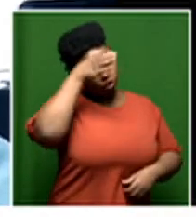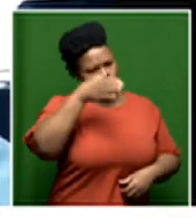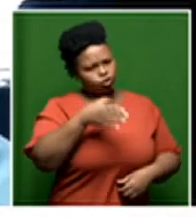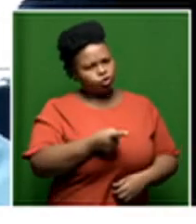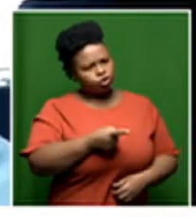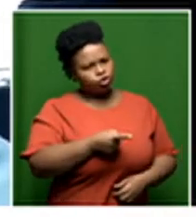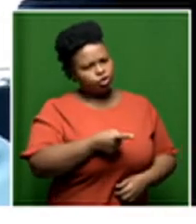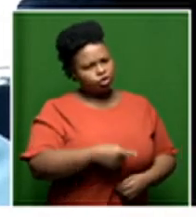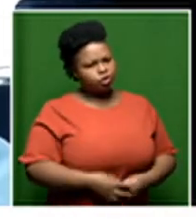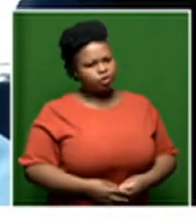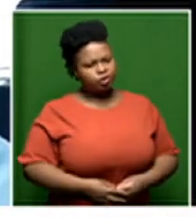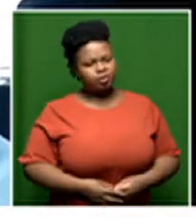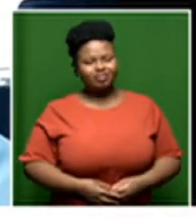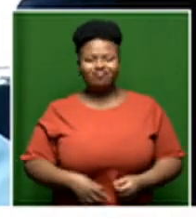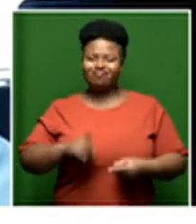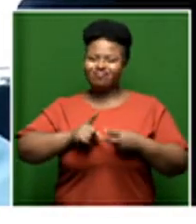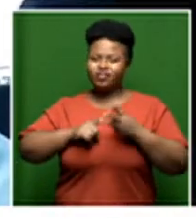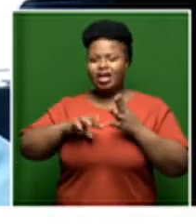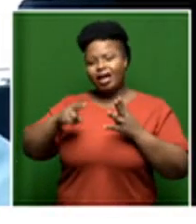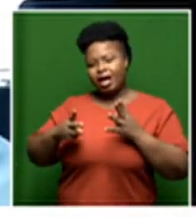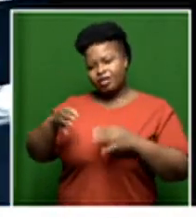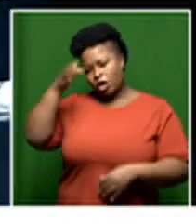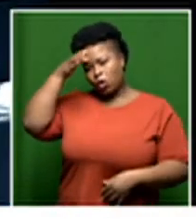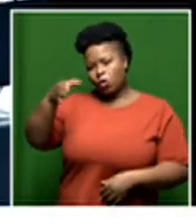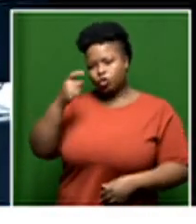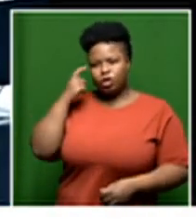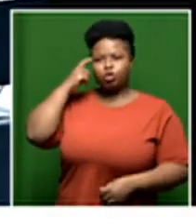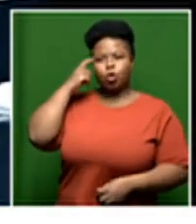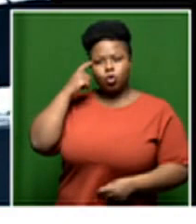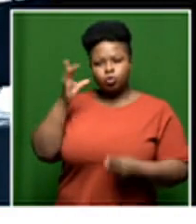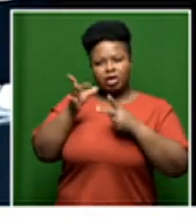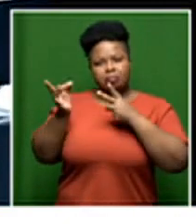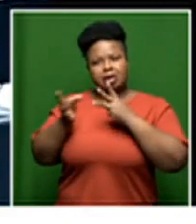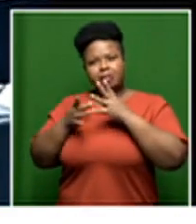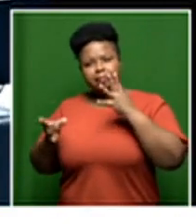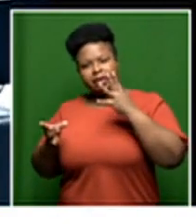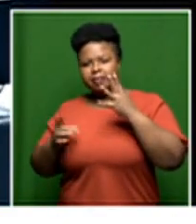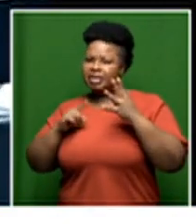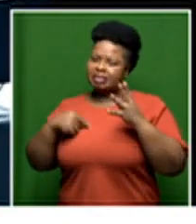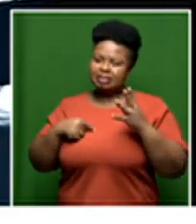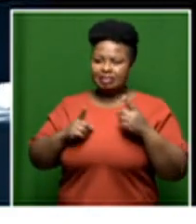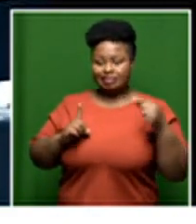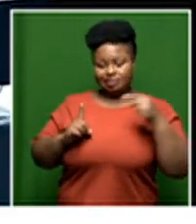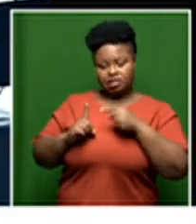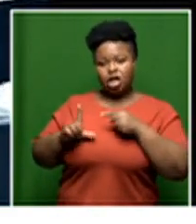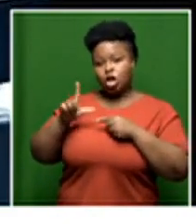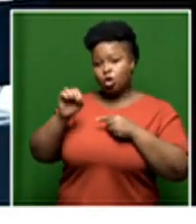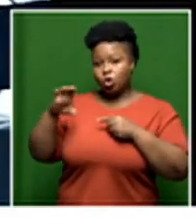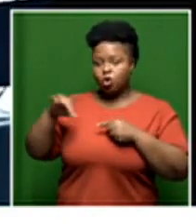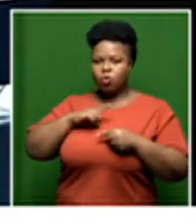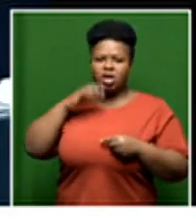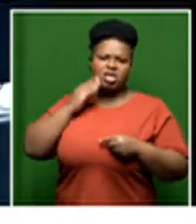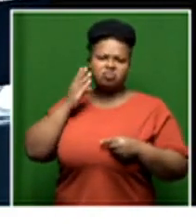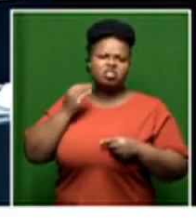There were a number of coaches that were considered for this role, but we did look at Luc Eymael based on his